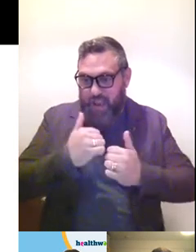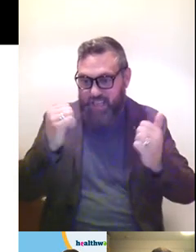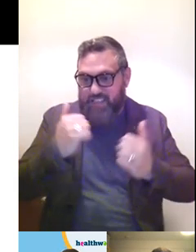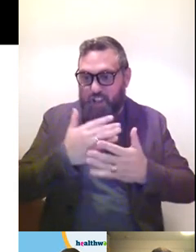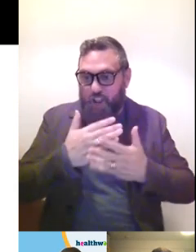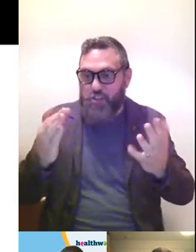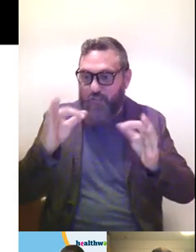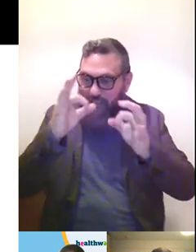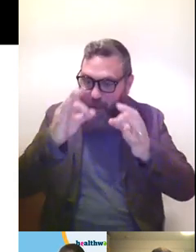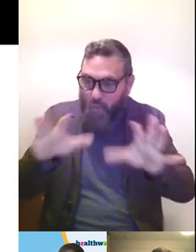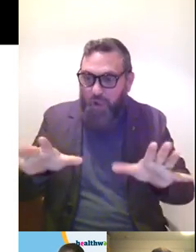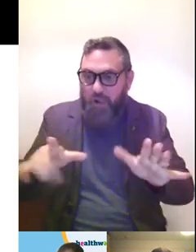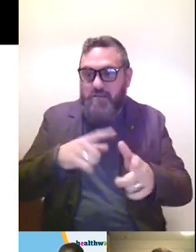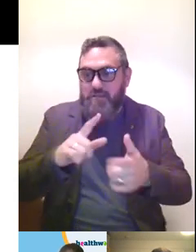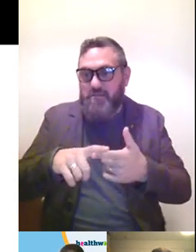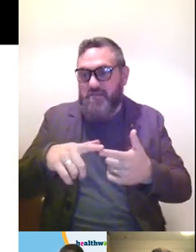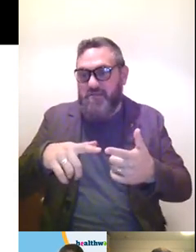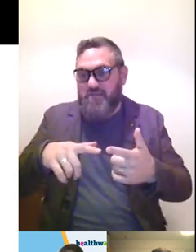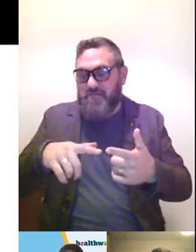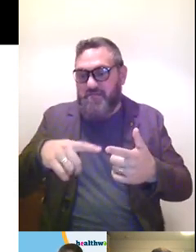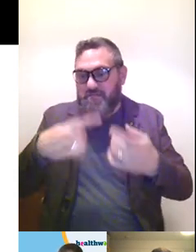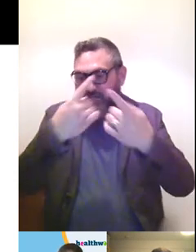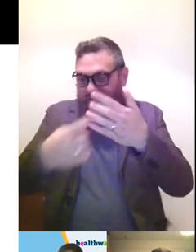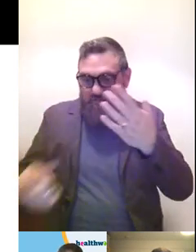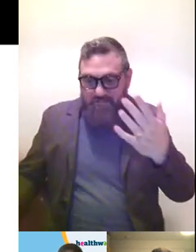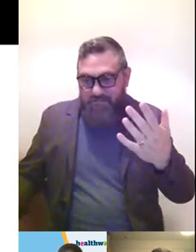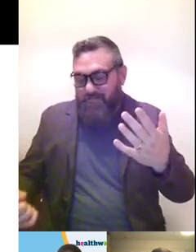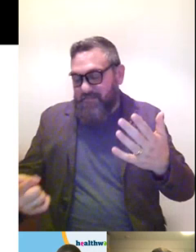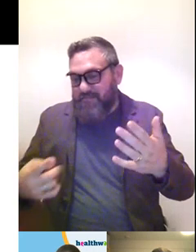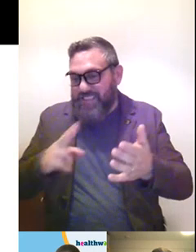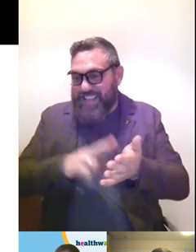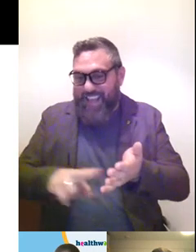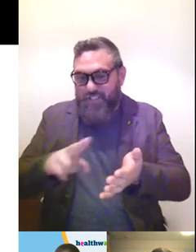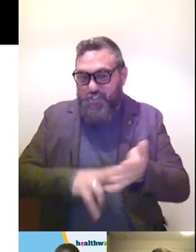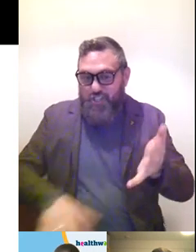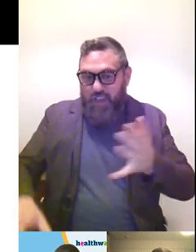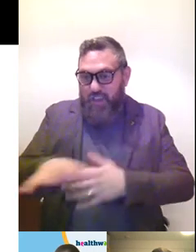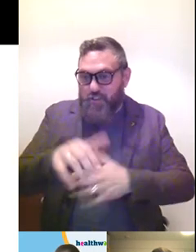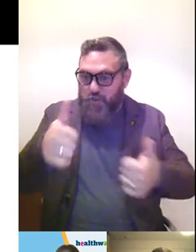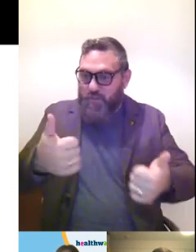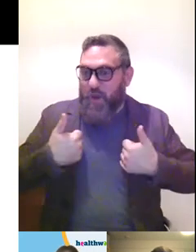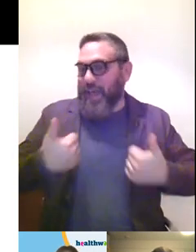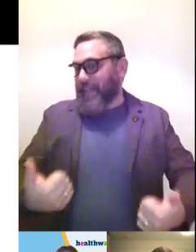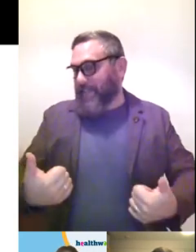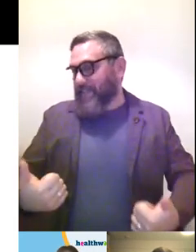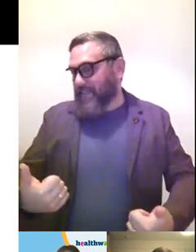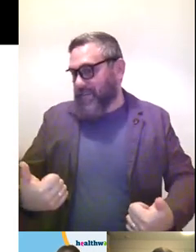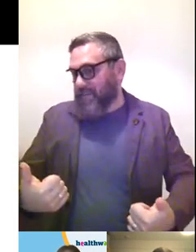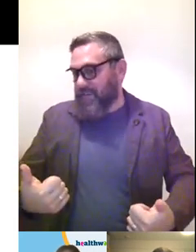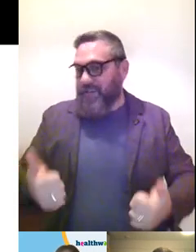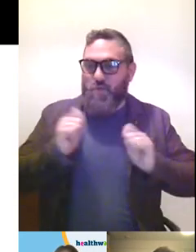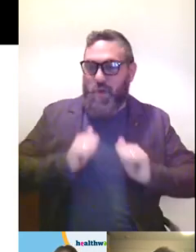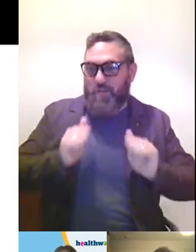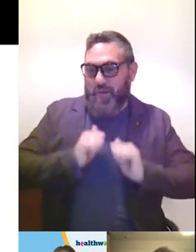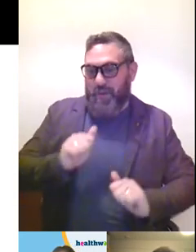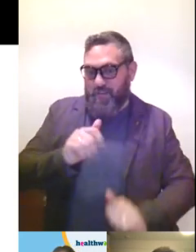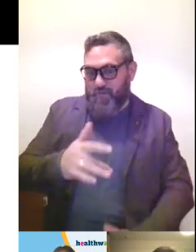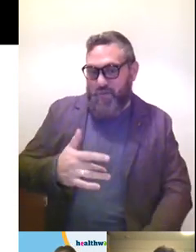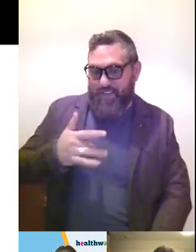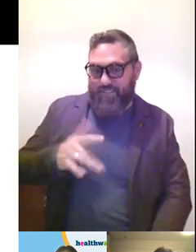and birds and egrets and things. I could go on and bore you, but that's all good for health. It is, and well-being.